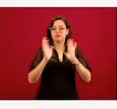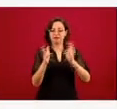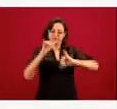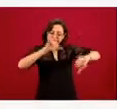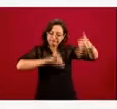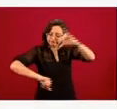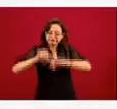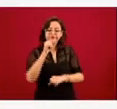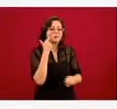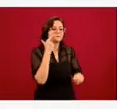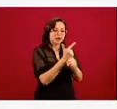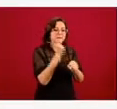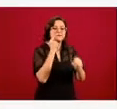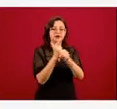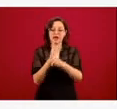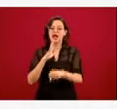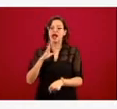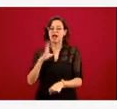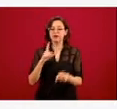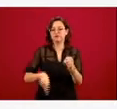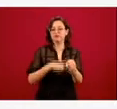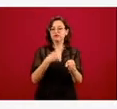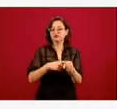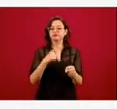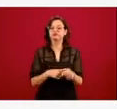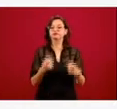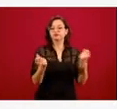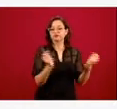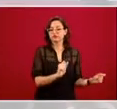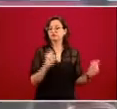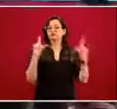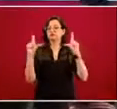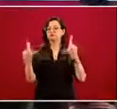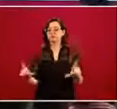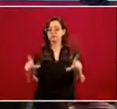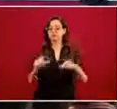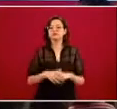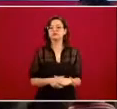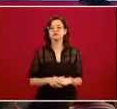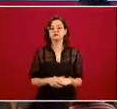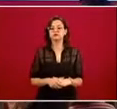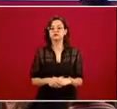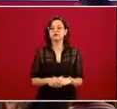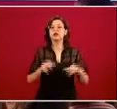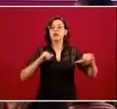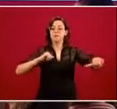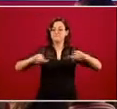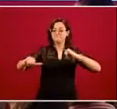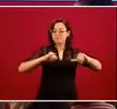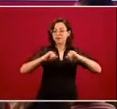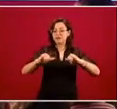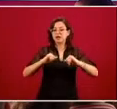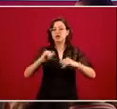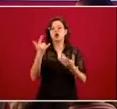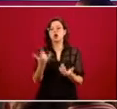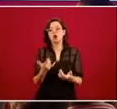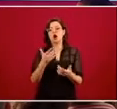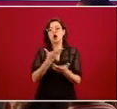talking about the number of confirmed cases per state. Next slide, we have the